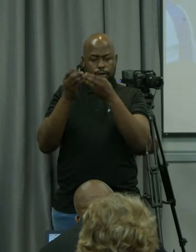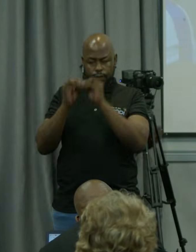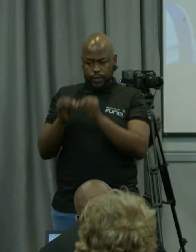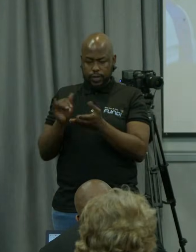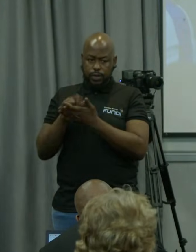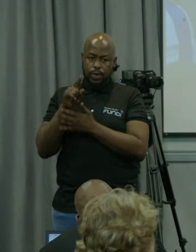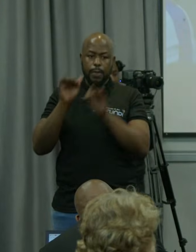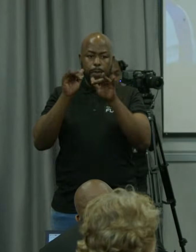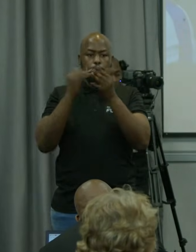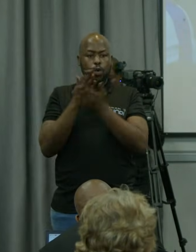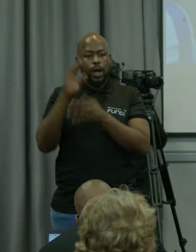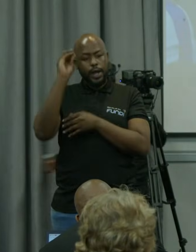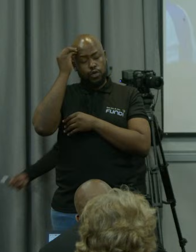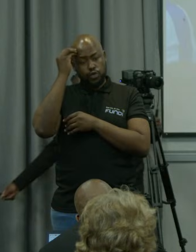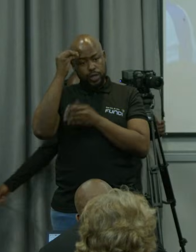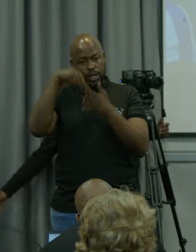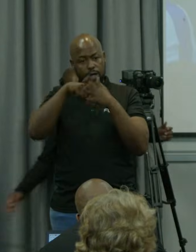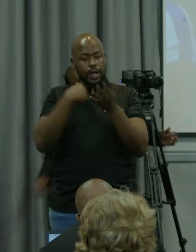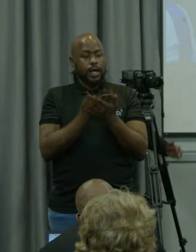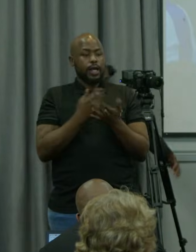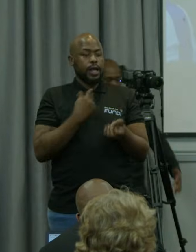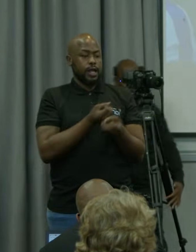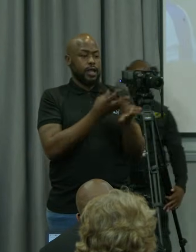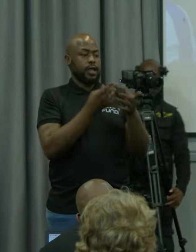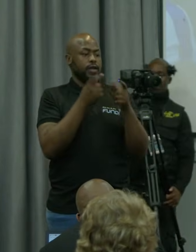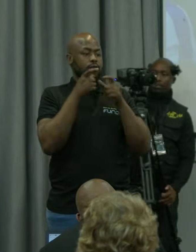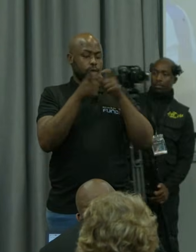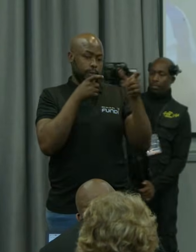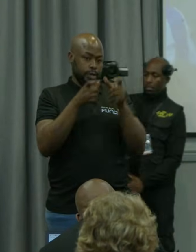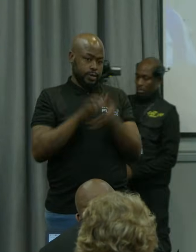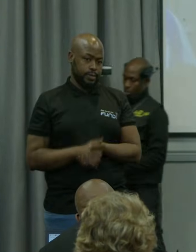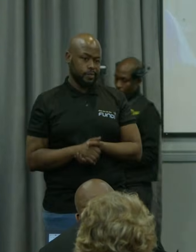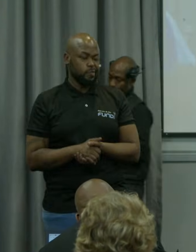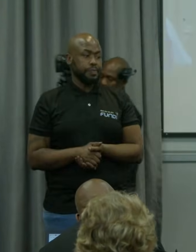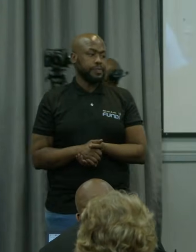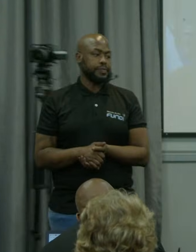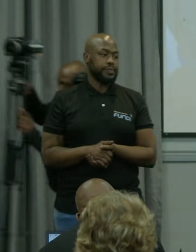interested as well can make their inputs from the public? Thank you.